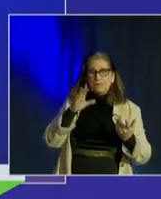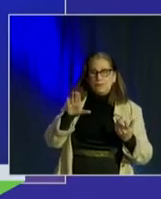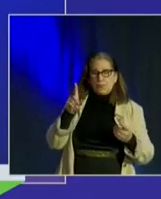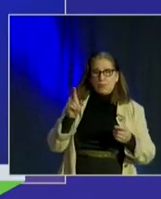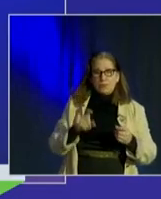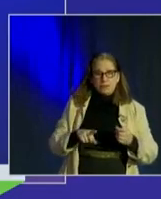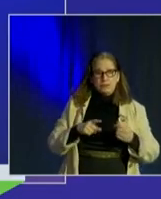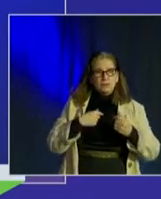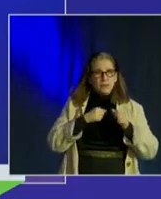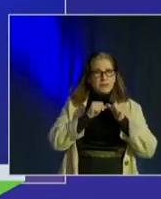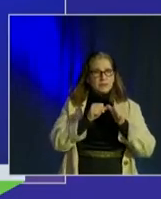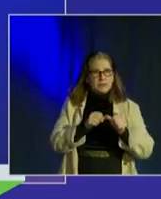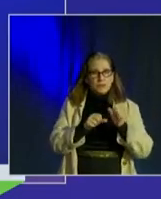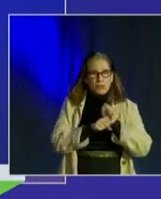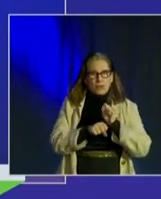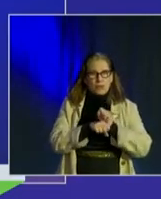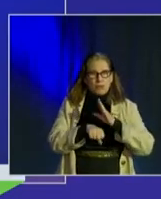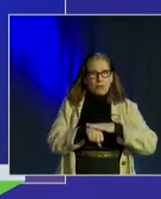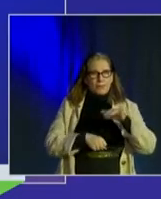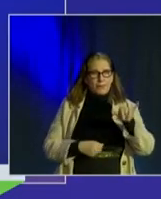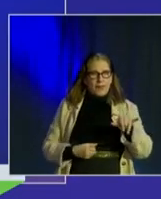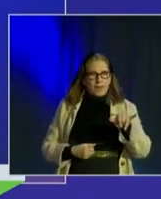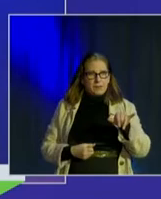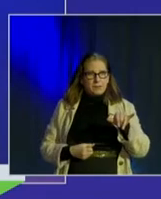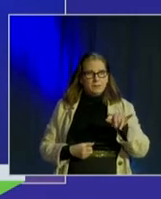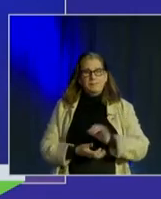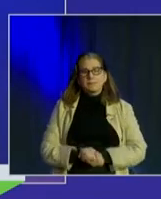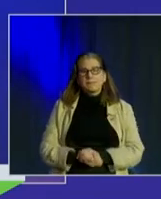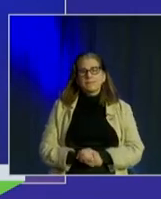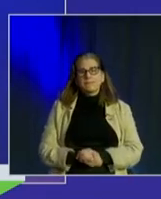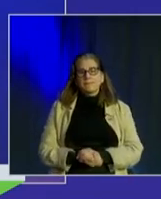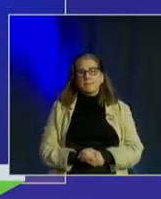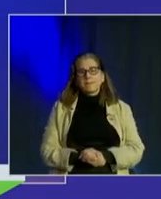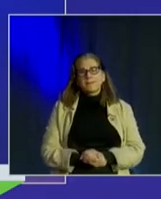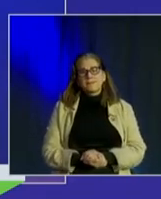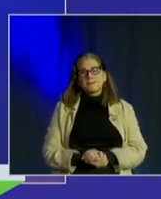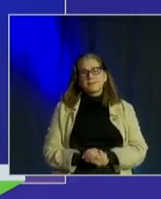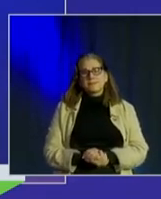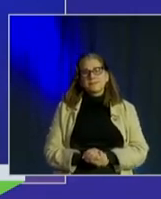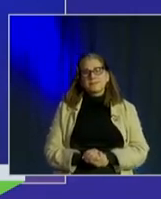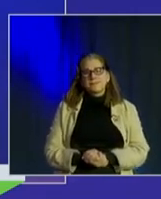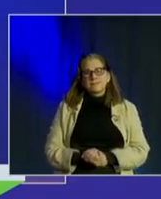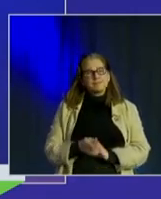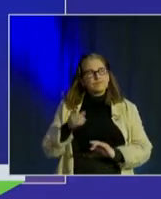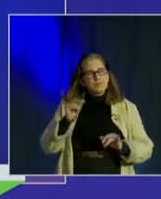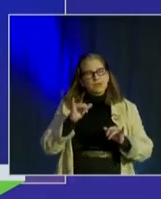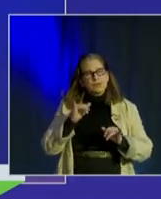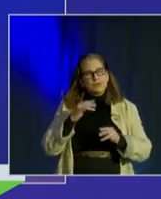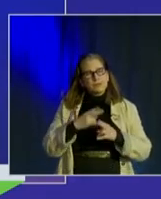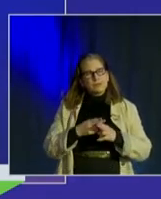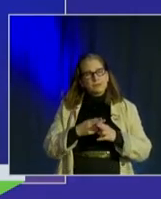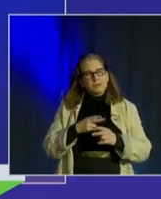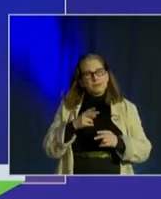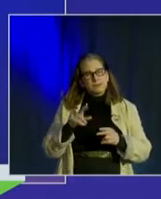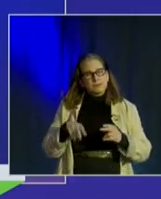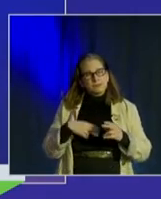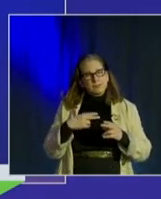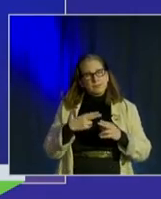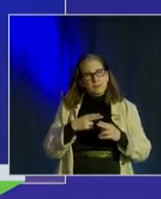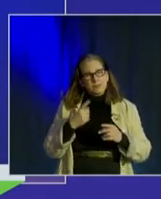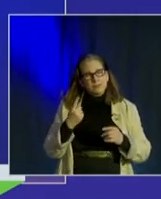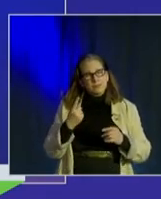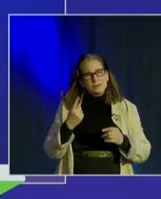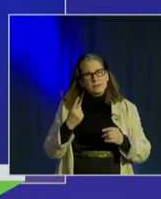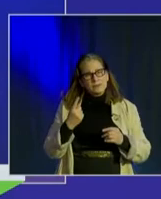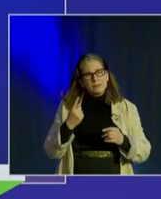that. But you also mentioned something that's very important to us to